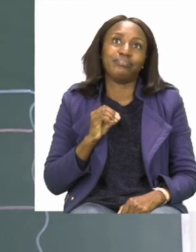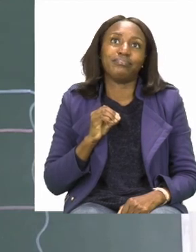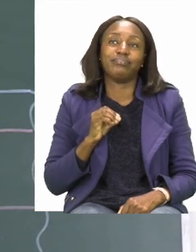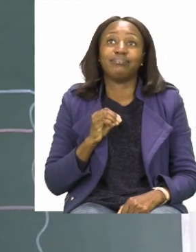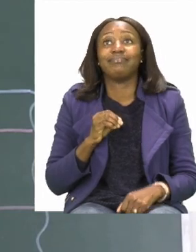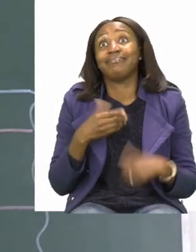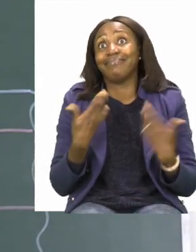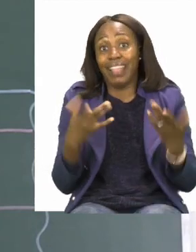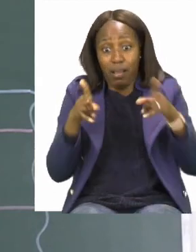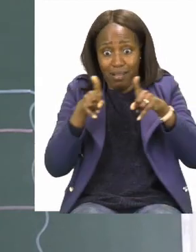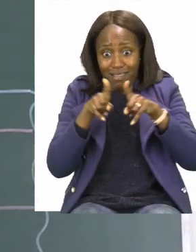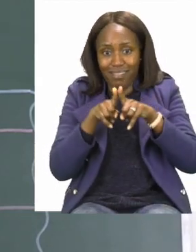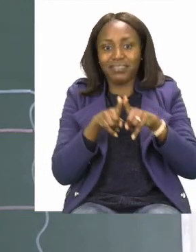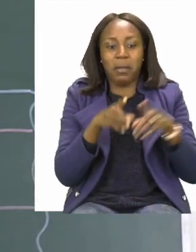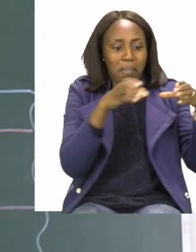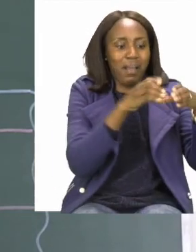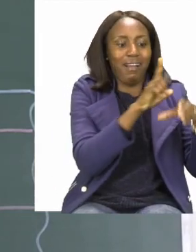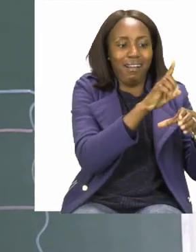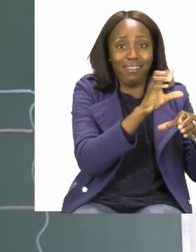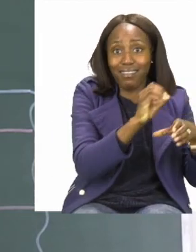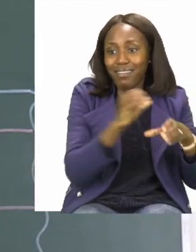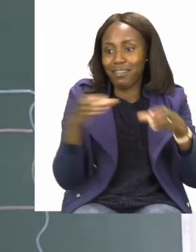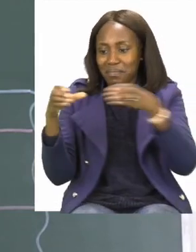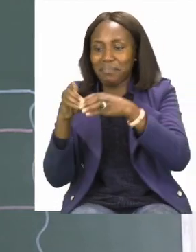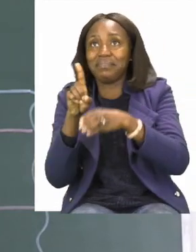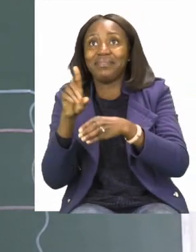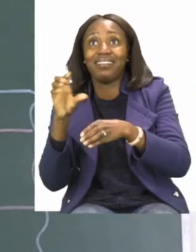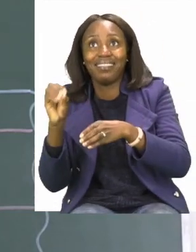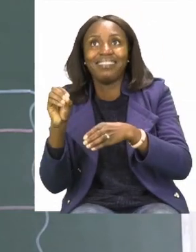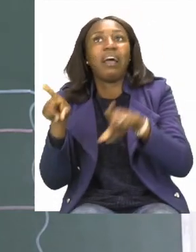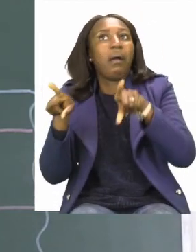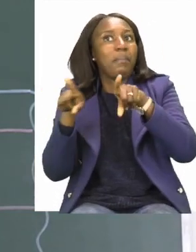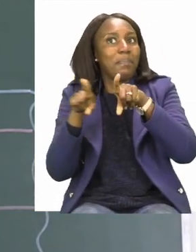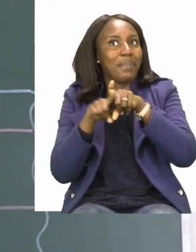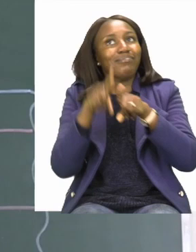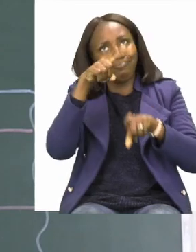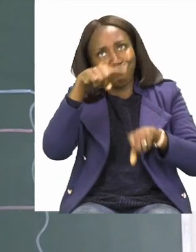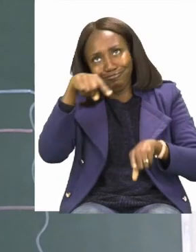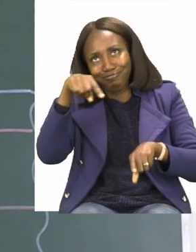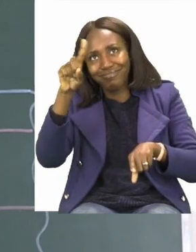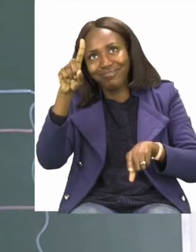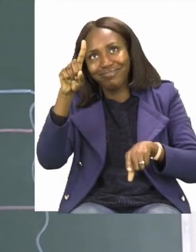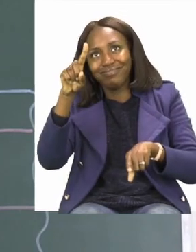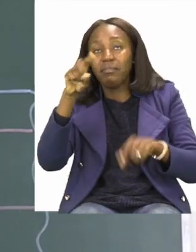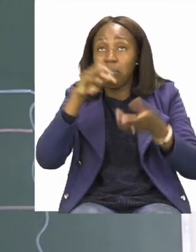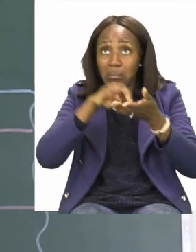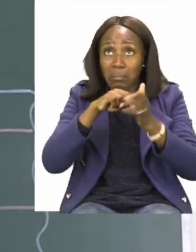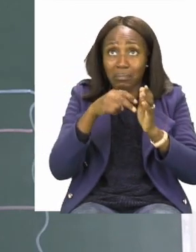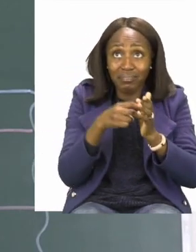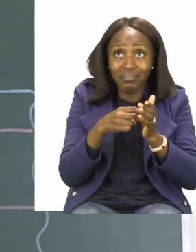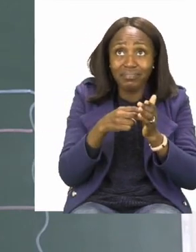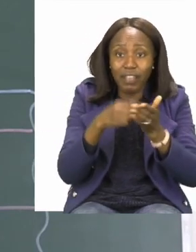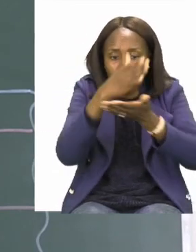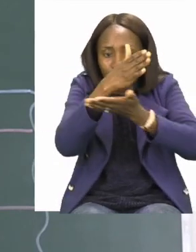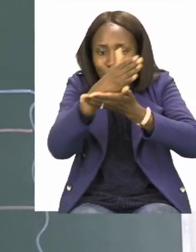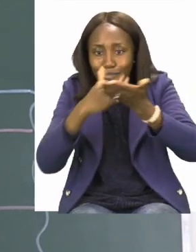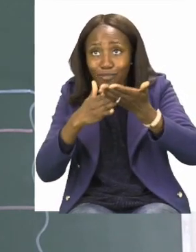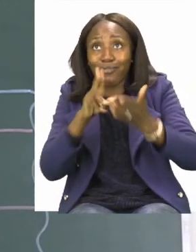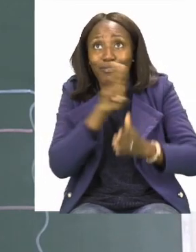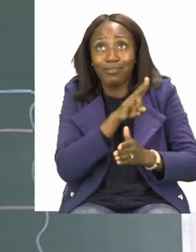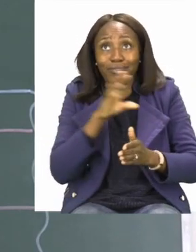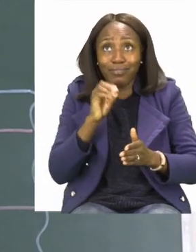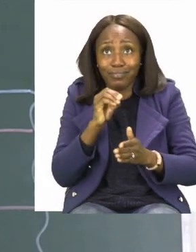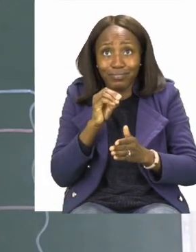It also has 10. So we have done the right thing, meaning half of